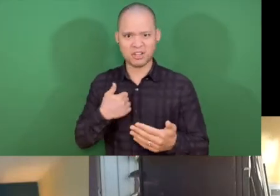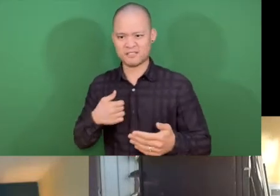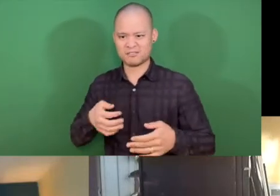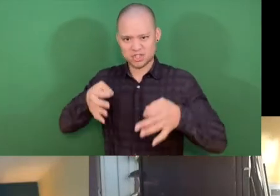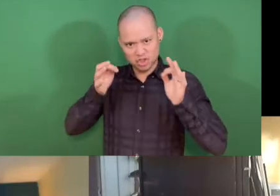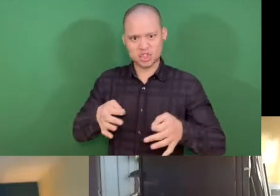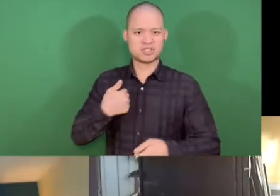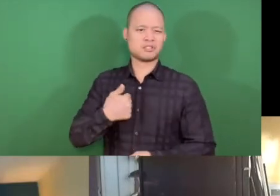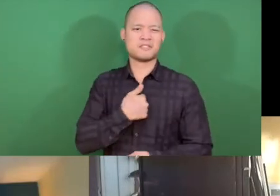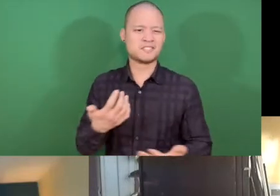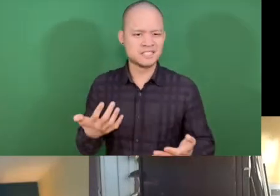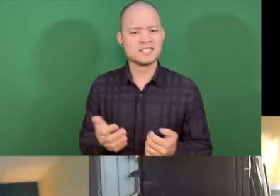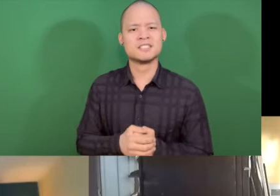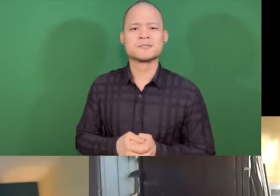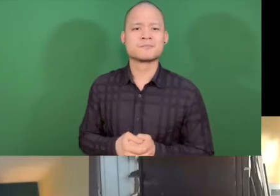otherwise